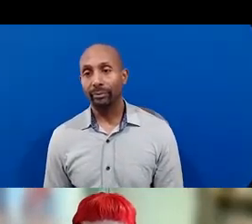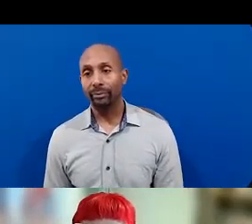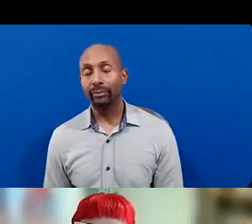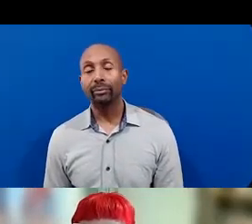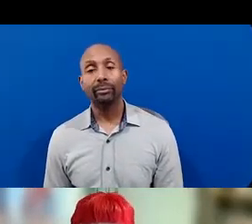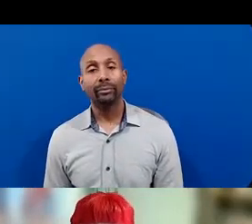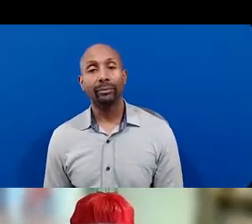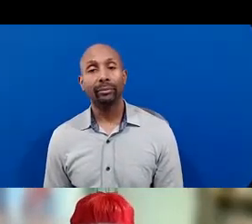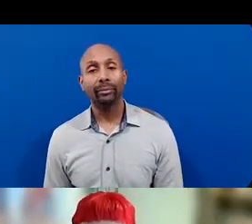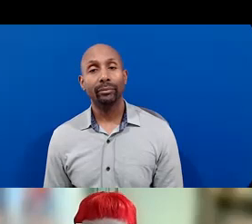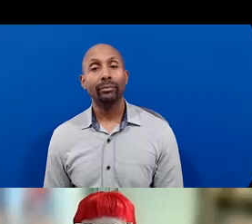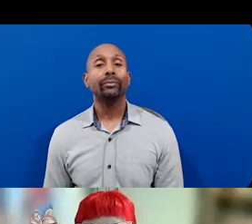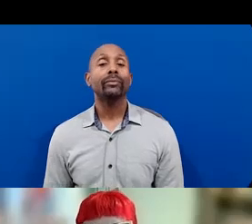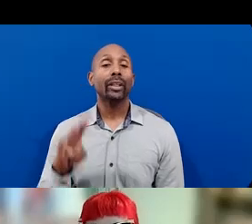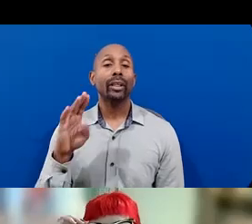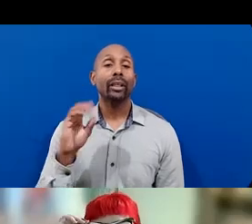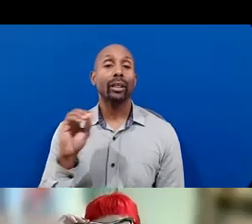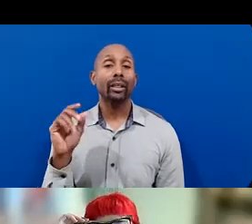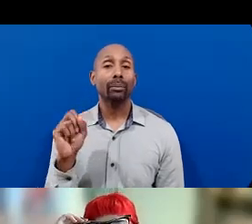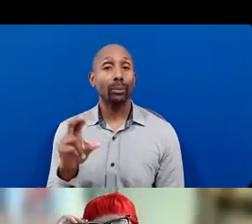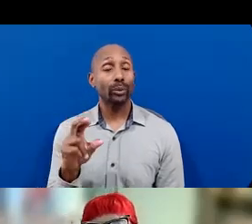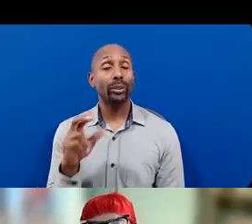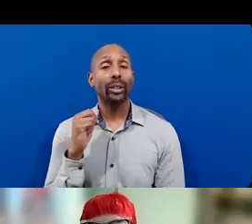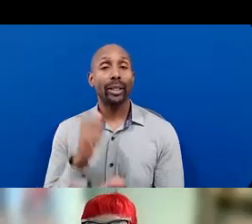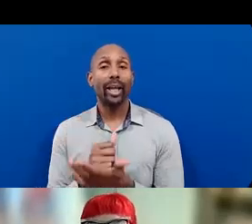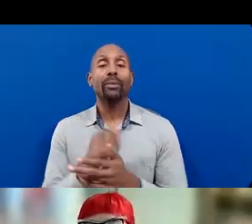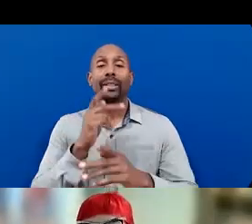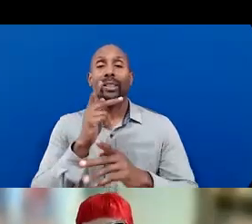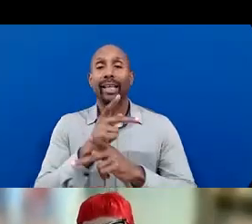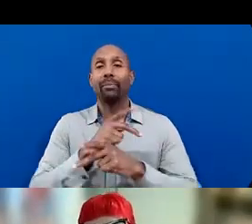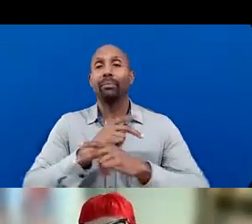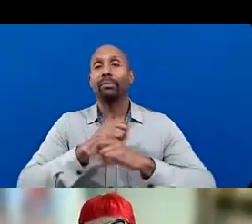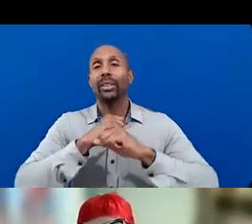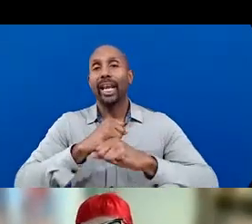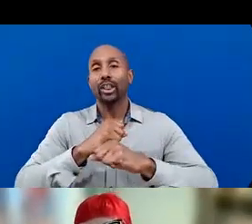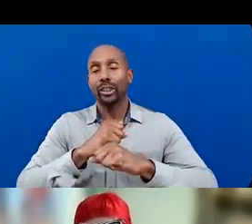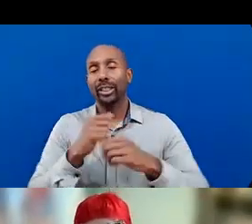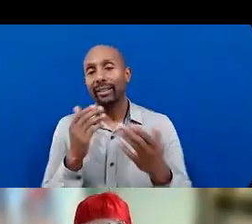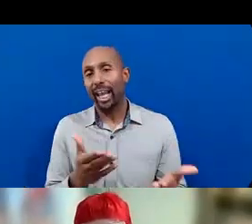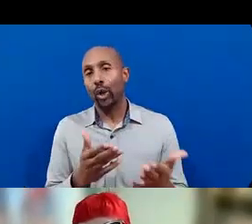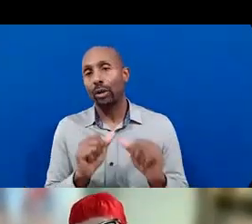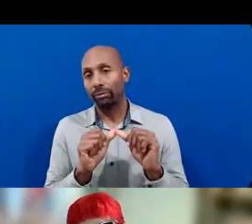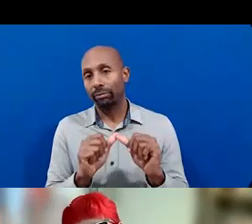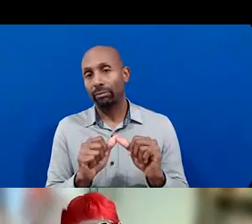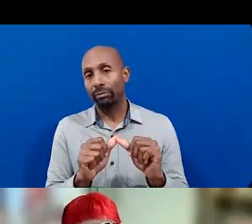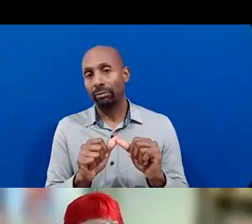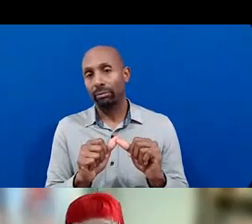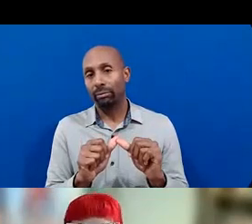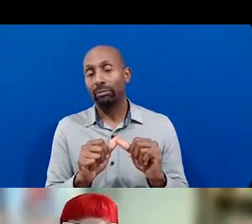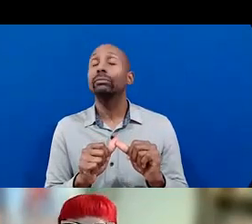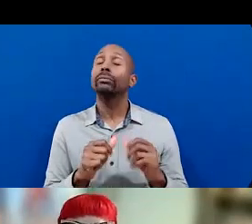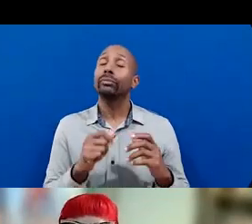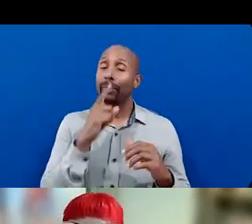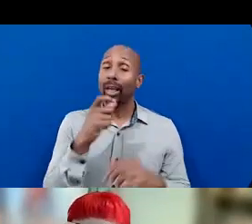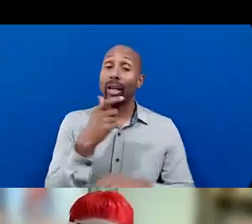protection continues. And over time, the protection does fade. And again, especially with